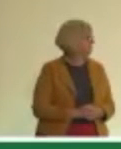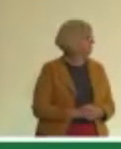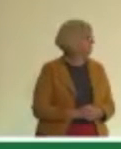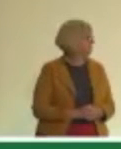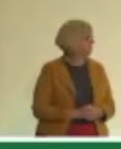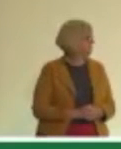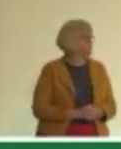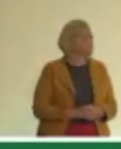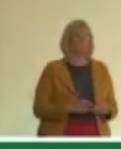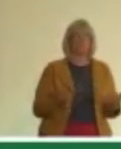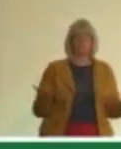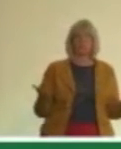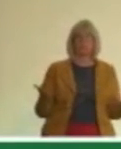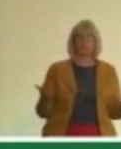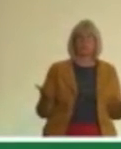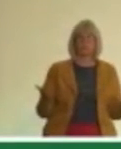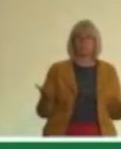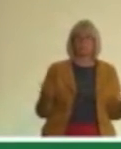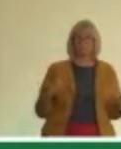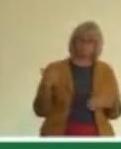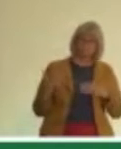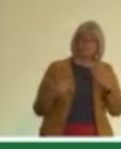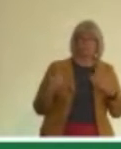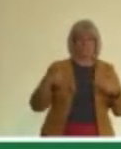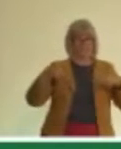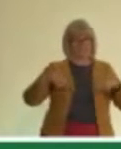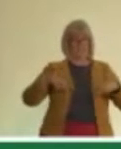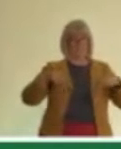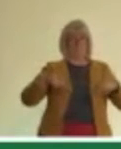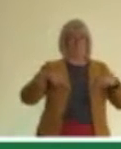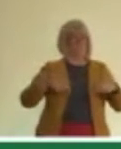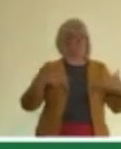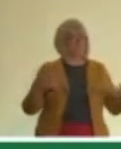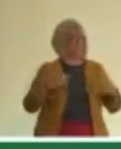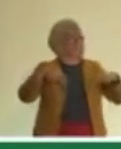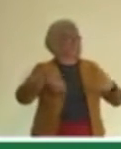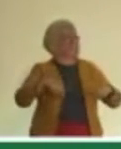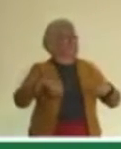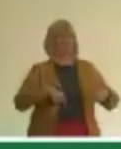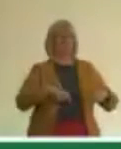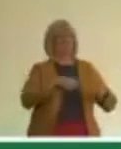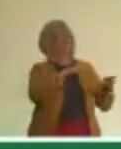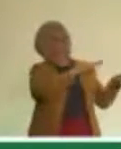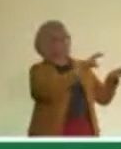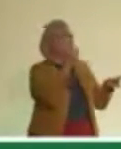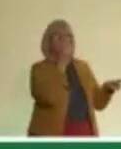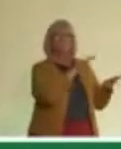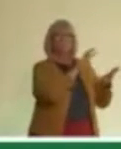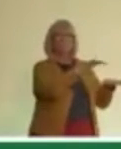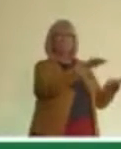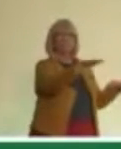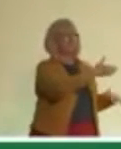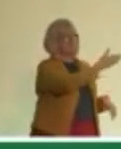And so, we arrive at the story of this present moment, where we are. We have the beautiful sea, we have the beautiful,